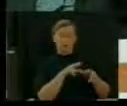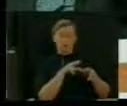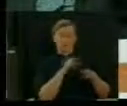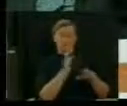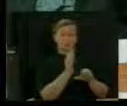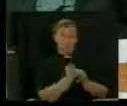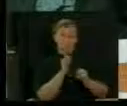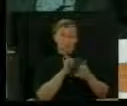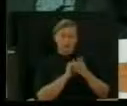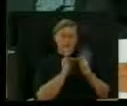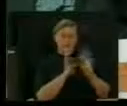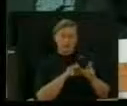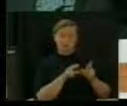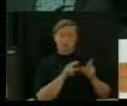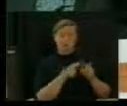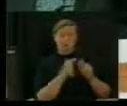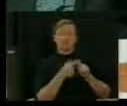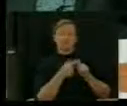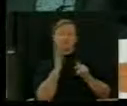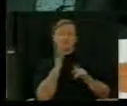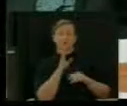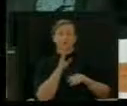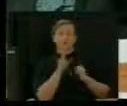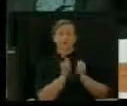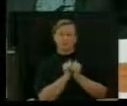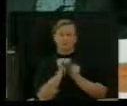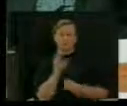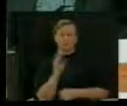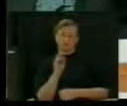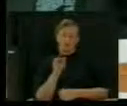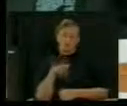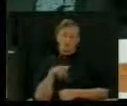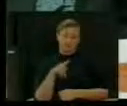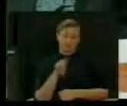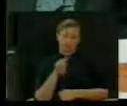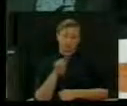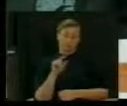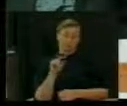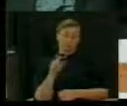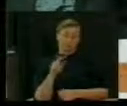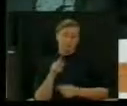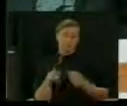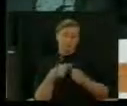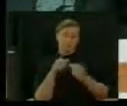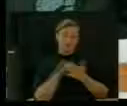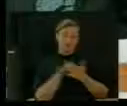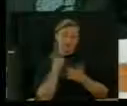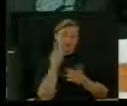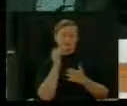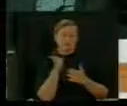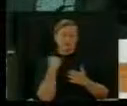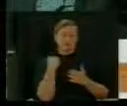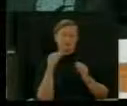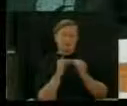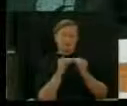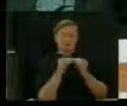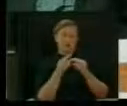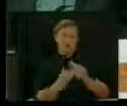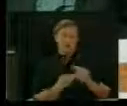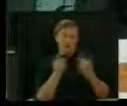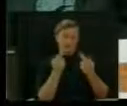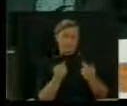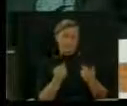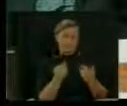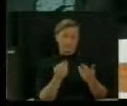we have is we're waiting on a response. Once we receive that response, we're going to talk to the comptroller about